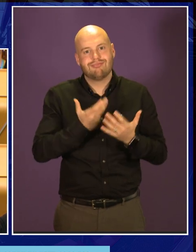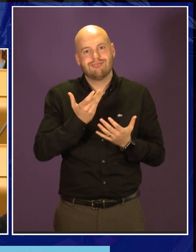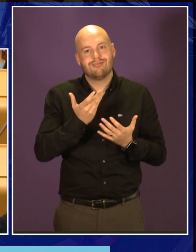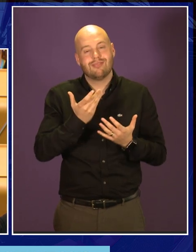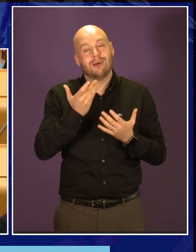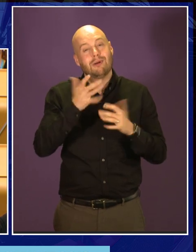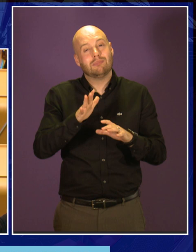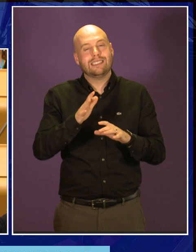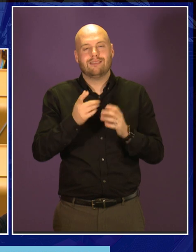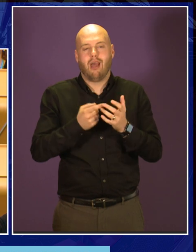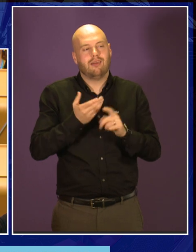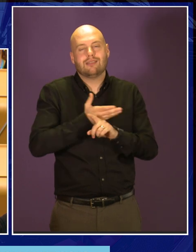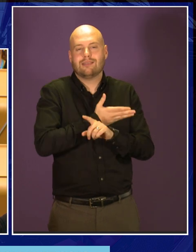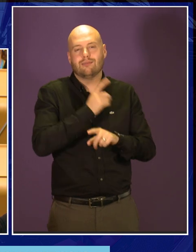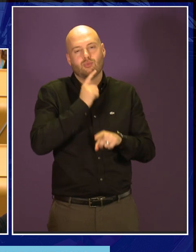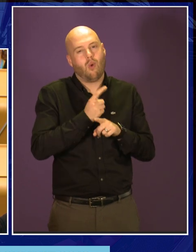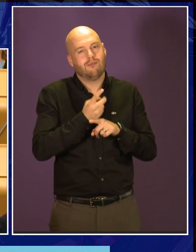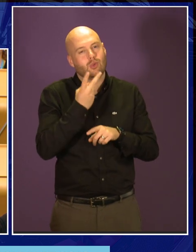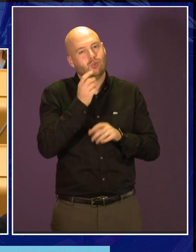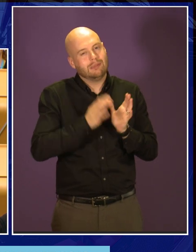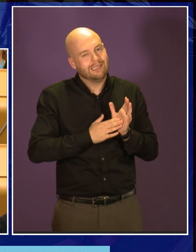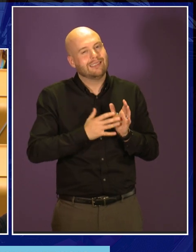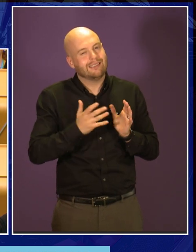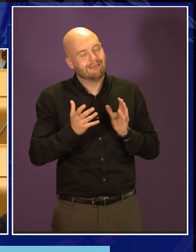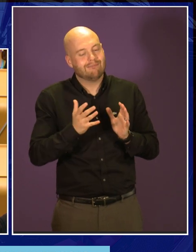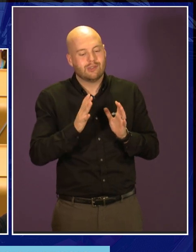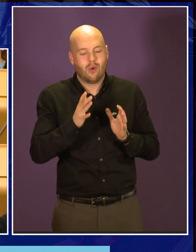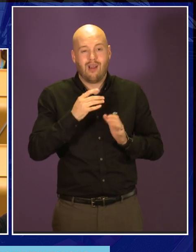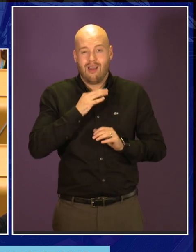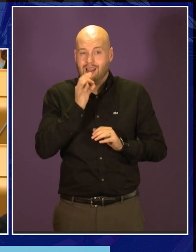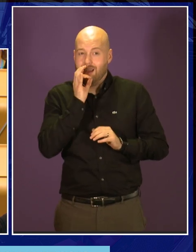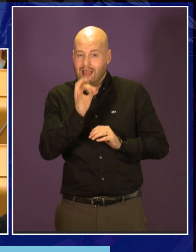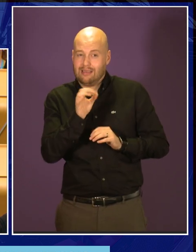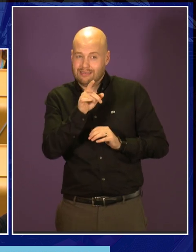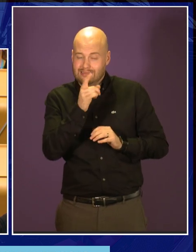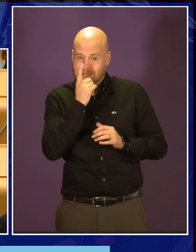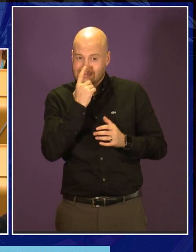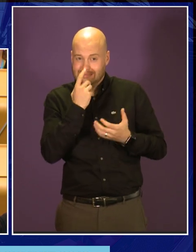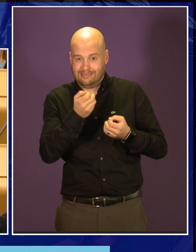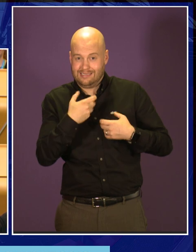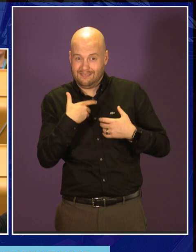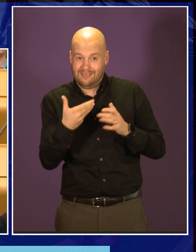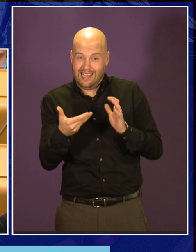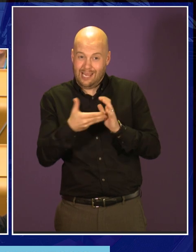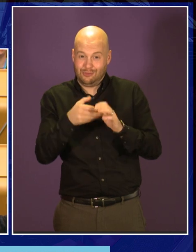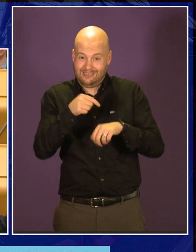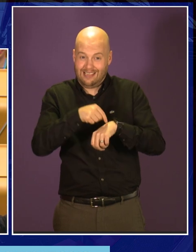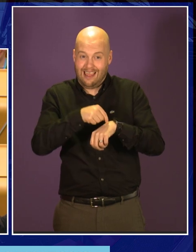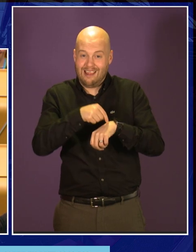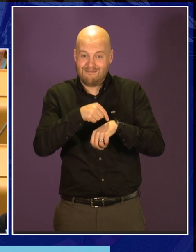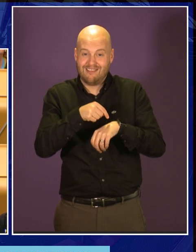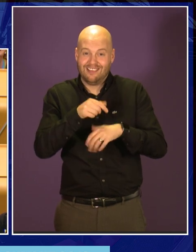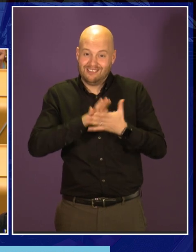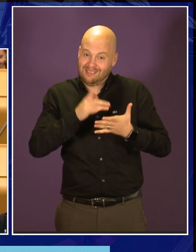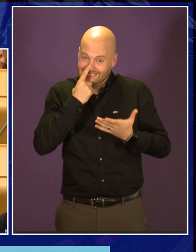20 minutes in the past and so forth. I just ask your indulgence to give me a little bit of extra time so that I can put my point across.